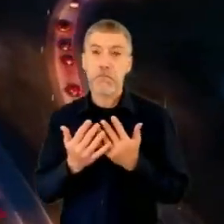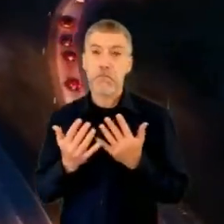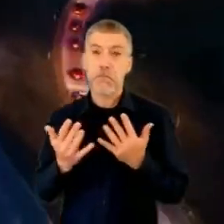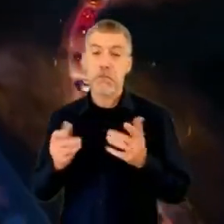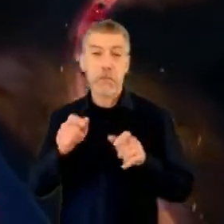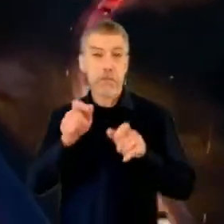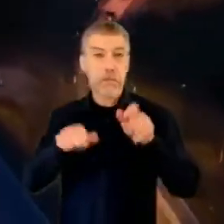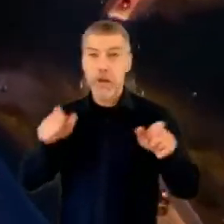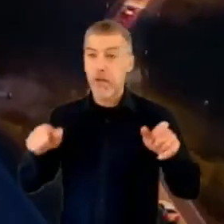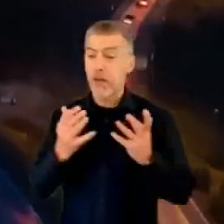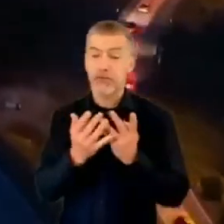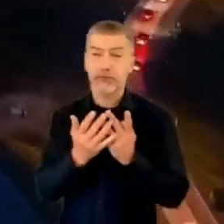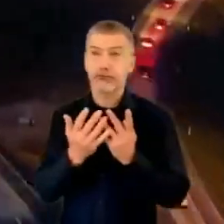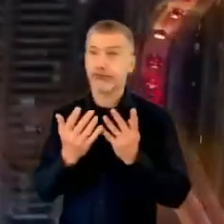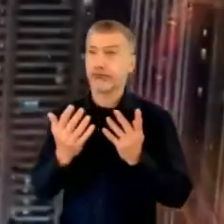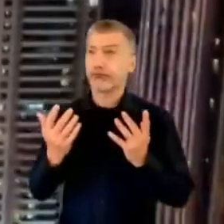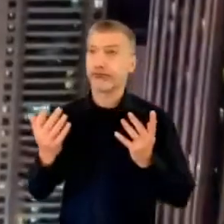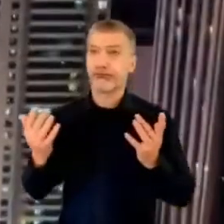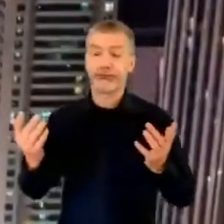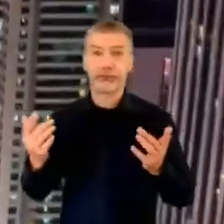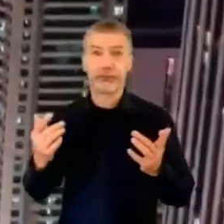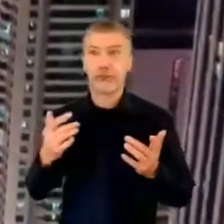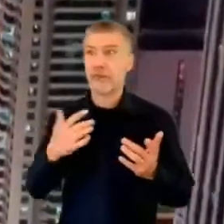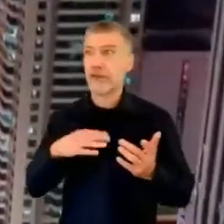more demand for power.